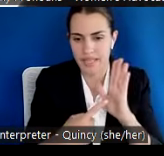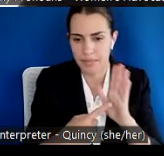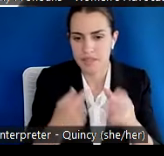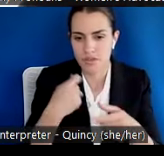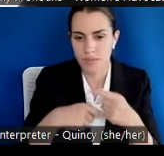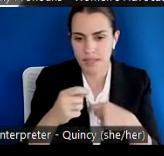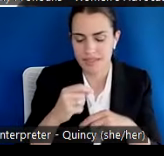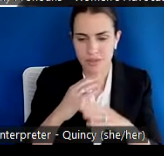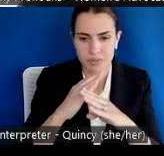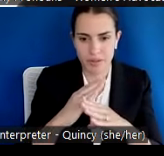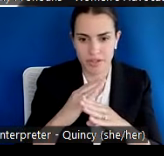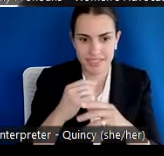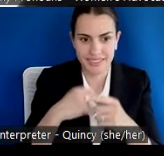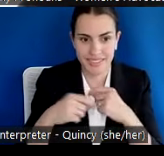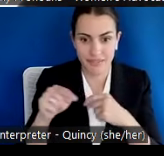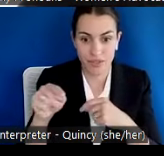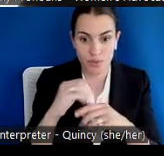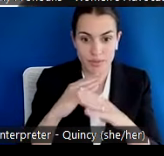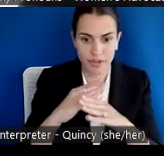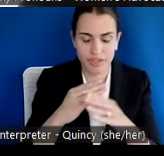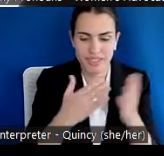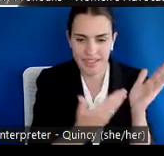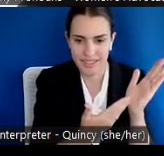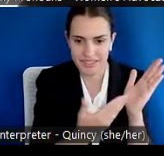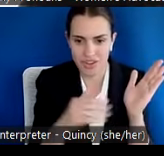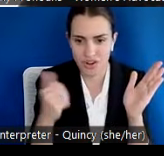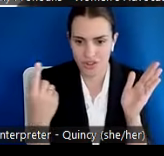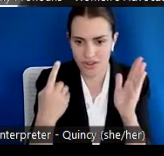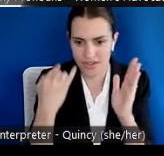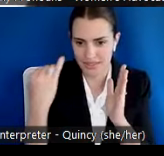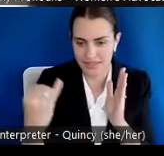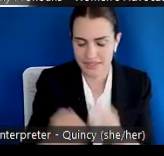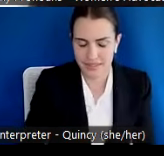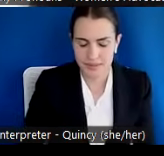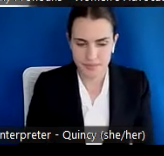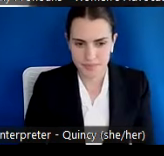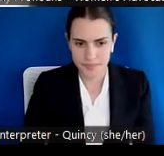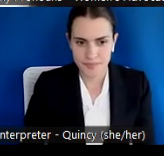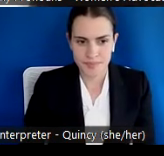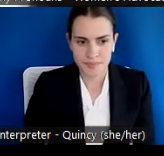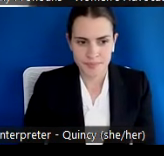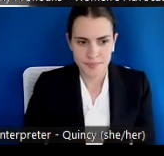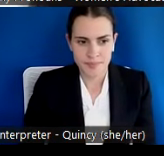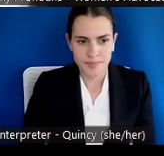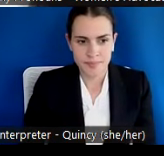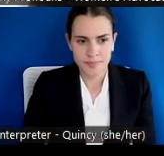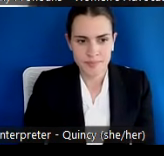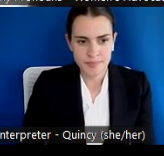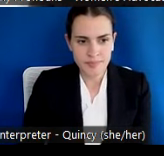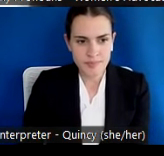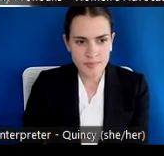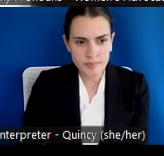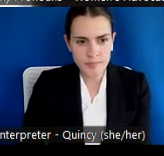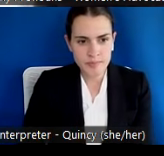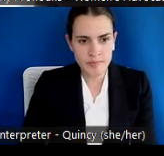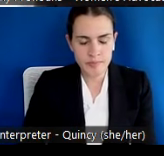oh, instead of these barriers, here are some inclusive measures as well too. So if any stand